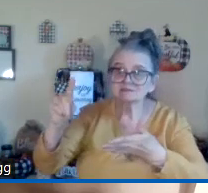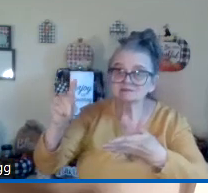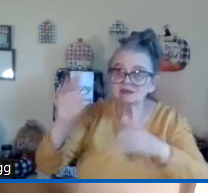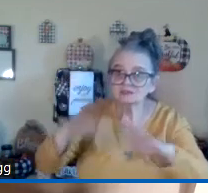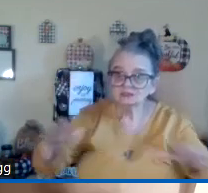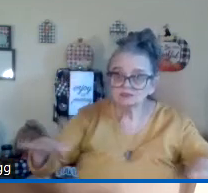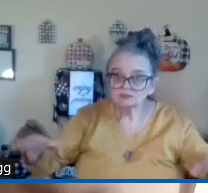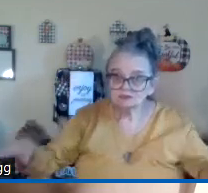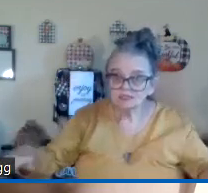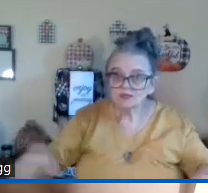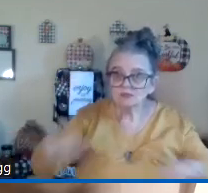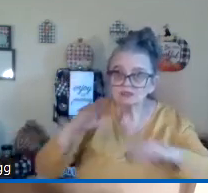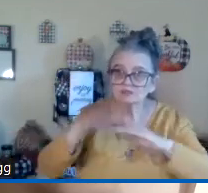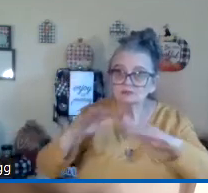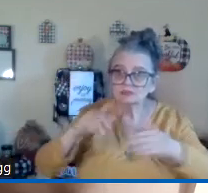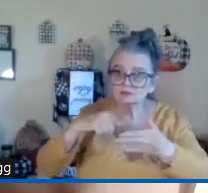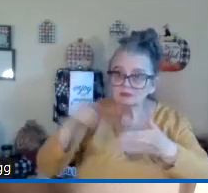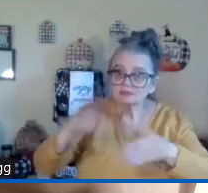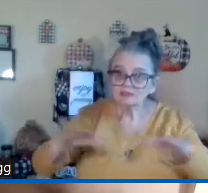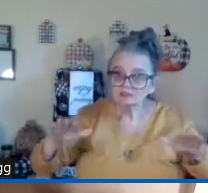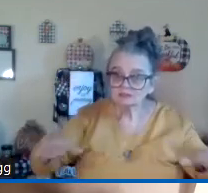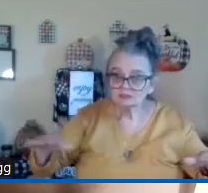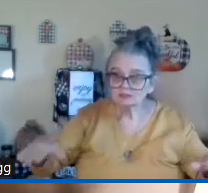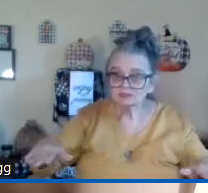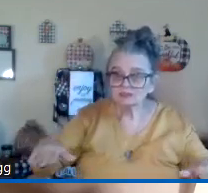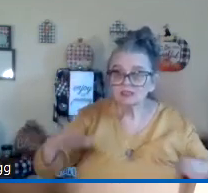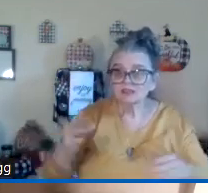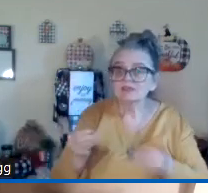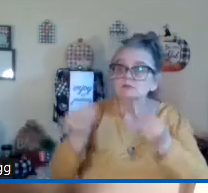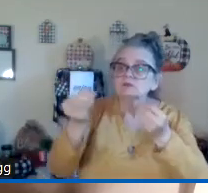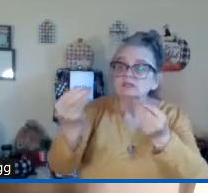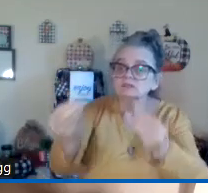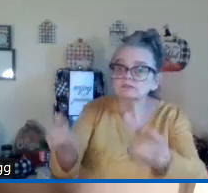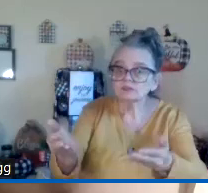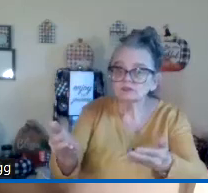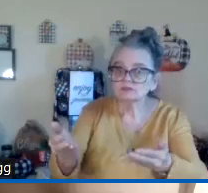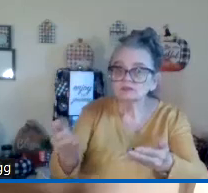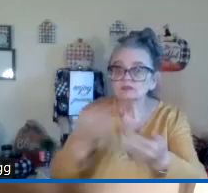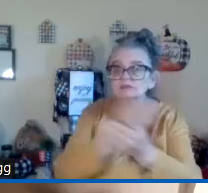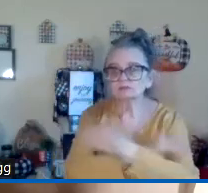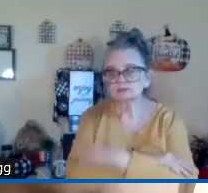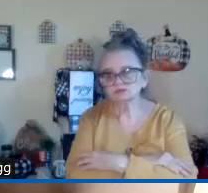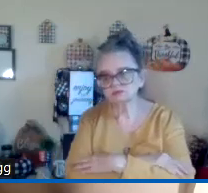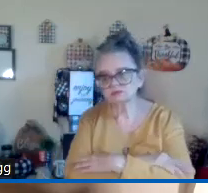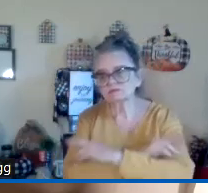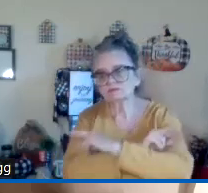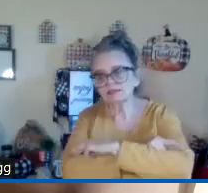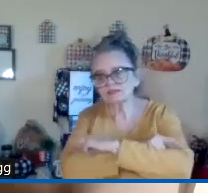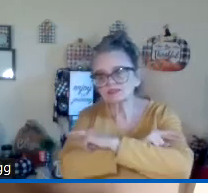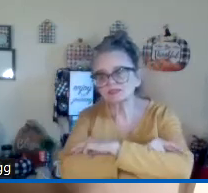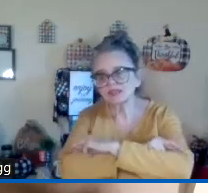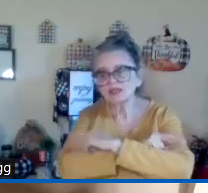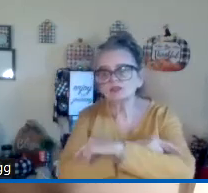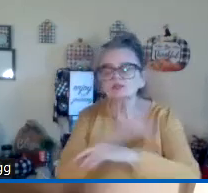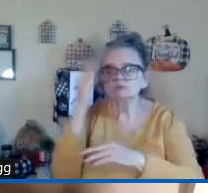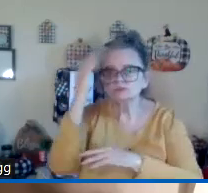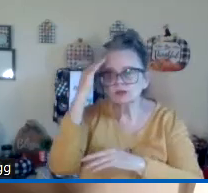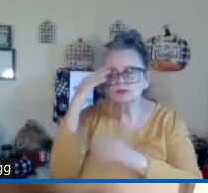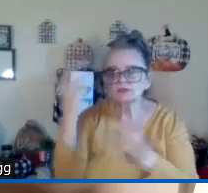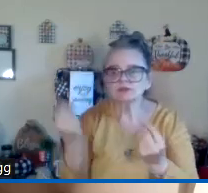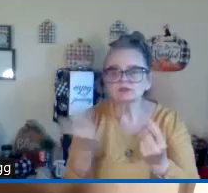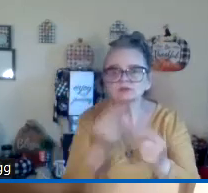Now, if a person does attack someone and there's blood, they kill a person,